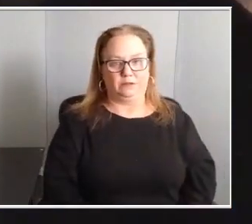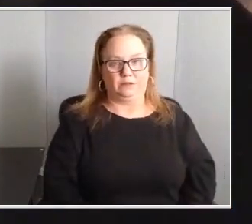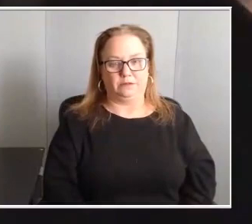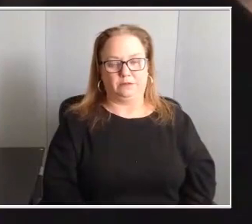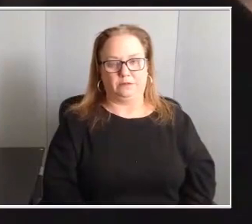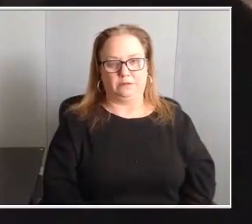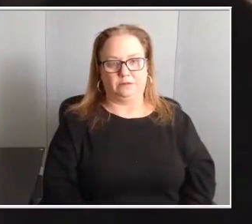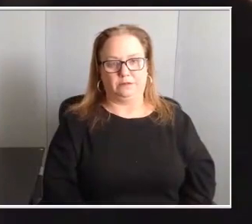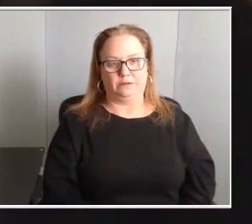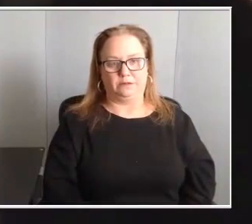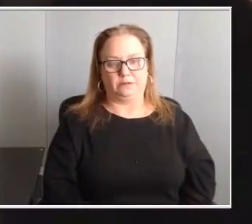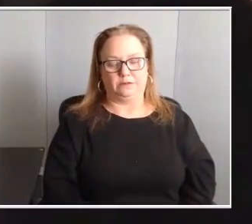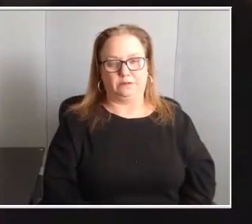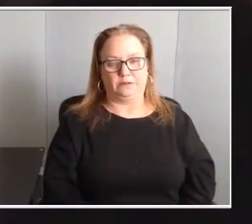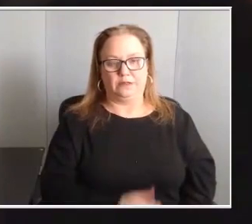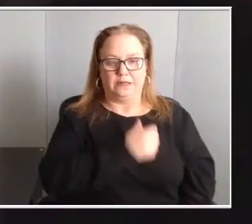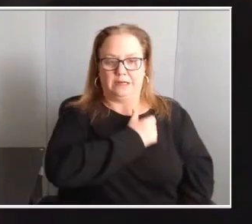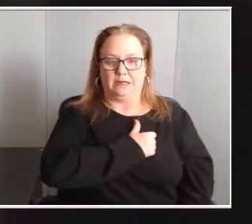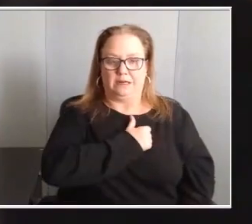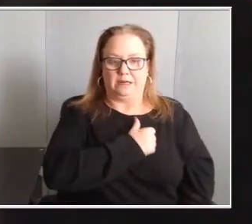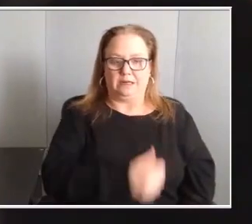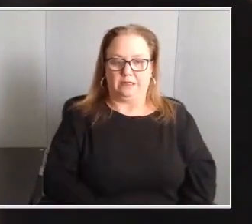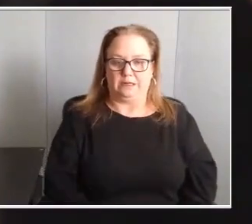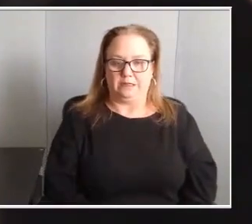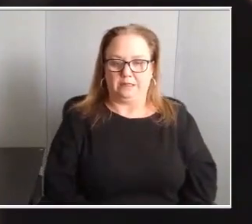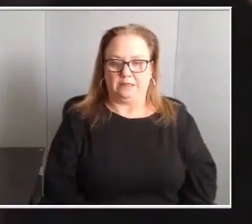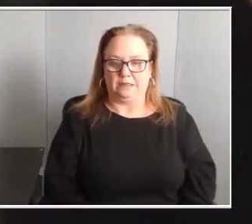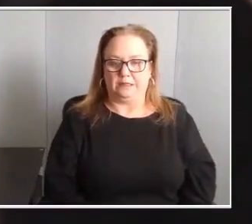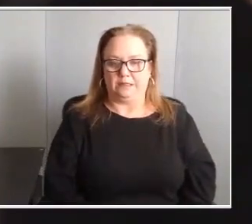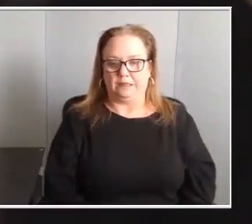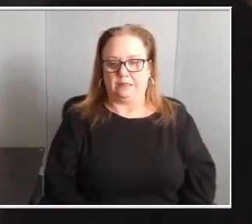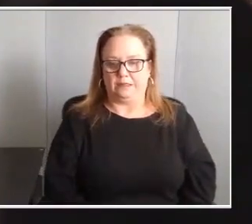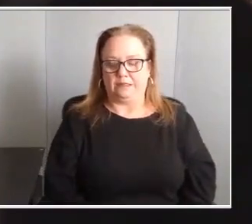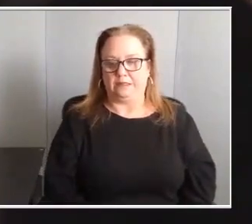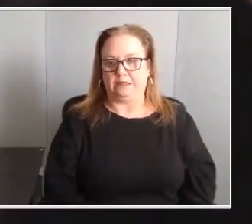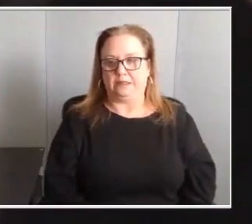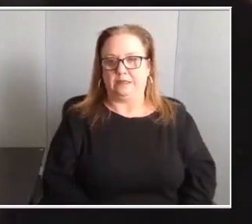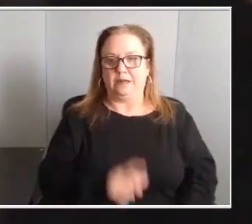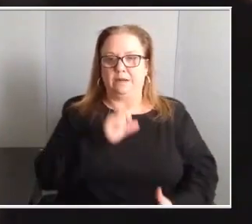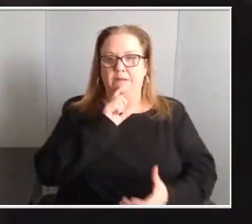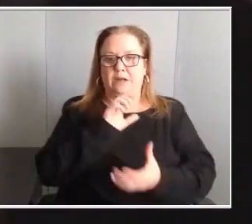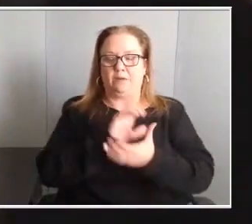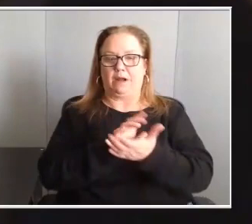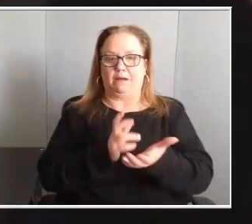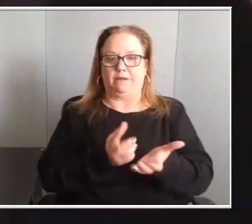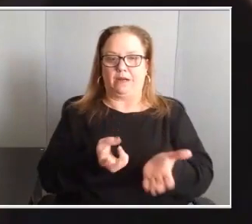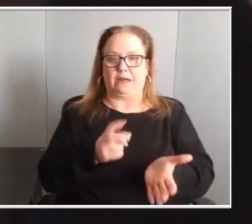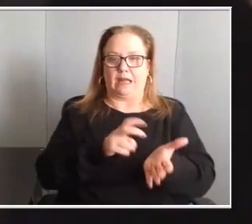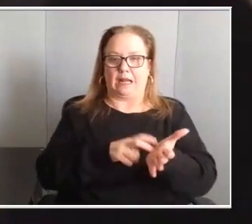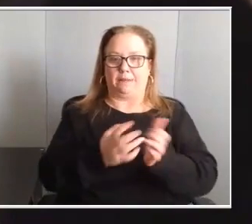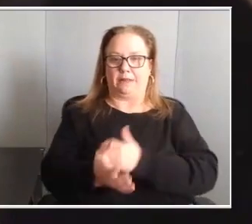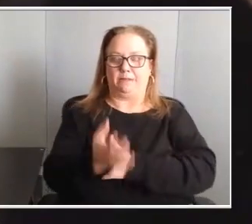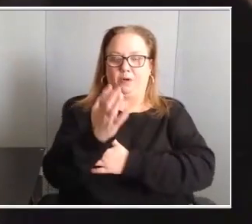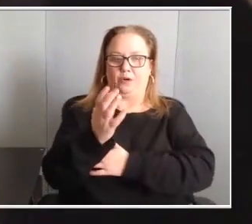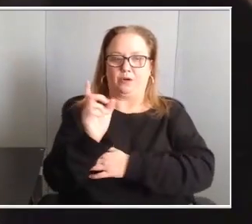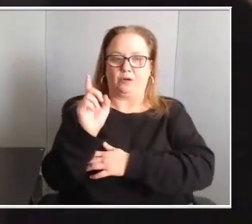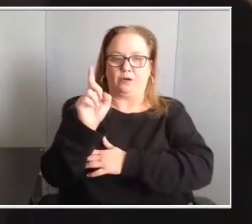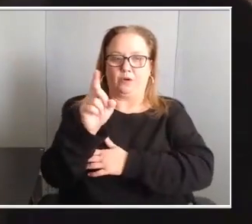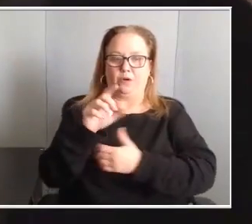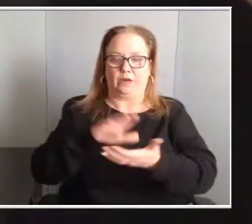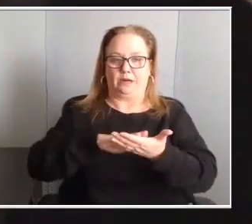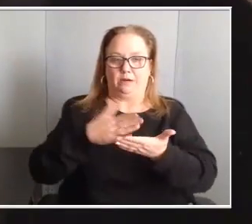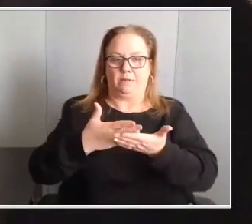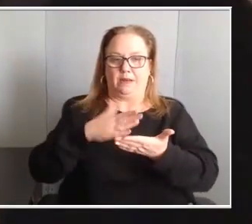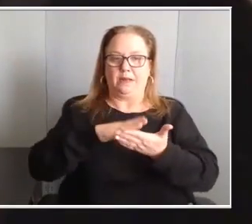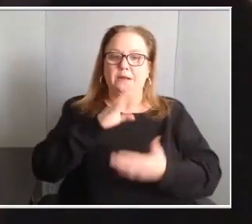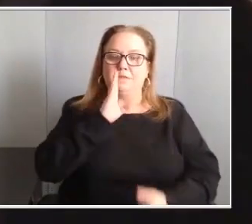Talk to us a little. Go ahead. I'm sorry. Go ahead. Vaguely, it was my wife got up in the morning to go down to make